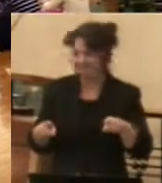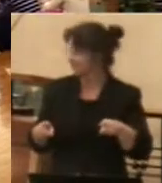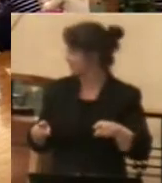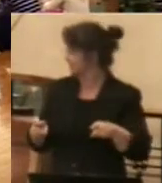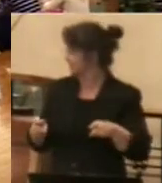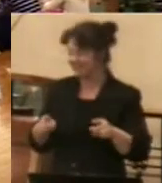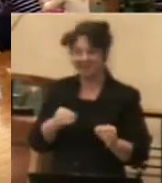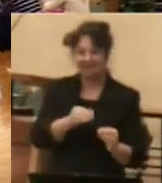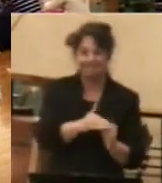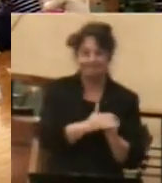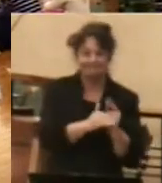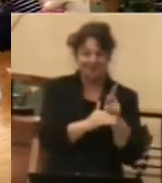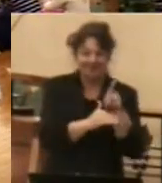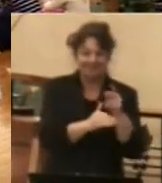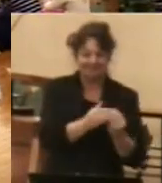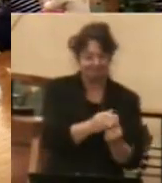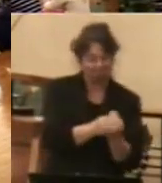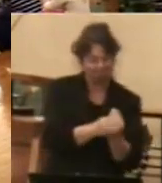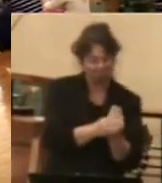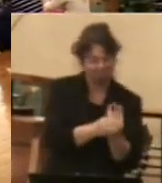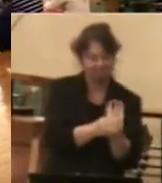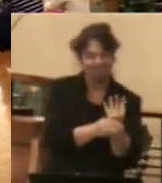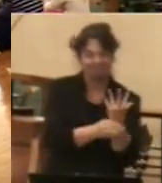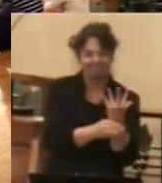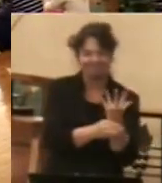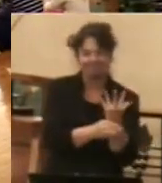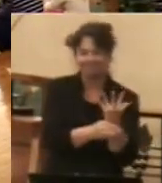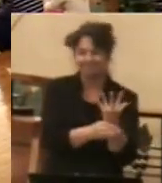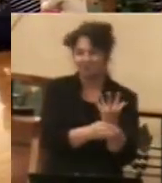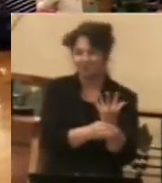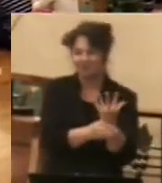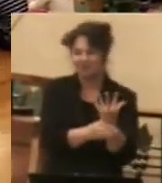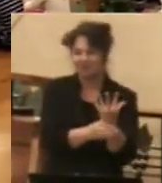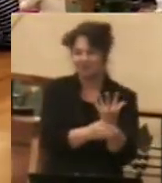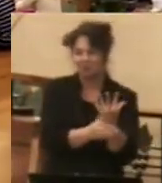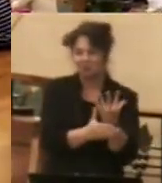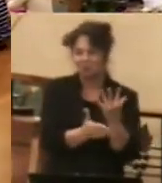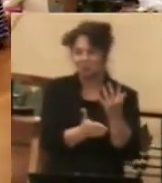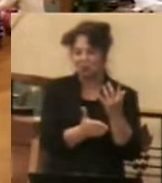A plant. Sometimes the plant has what? Something you can...